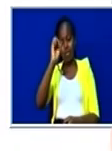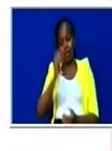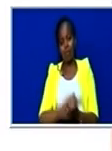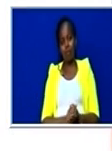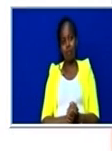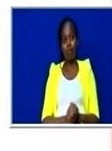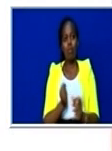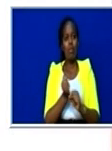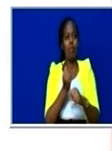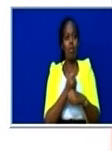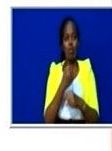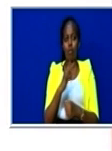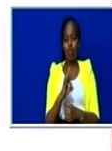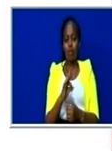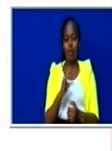They are made up of